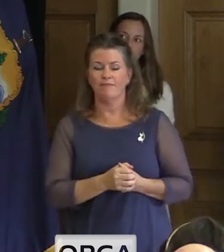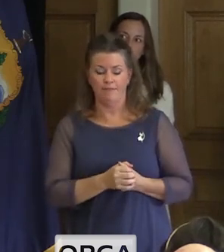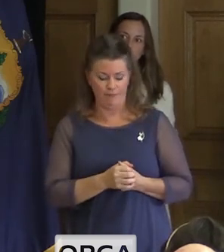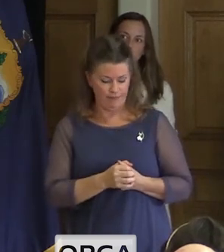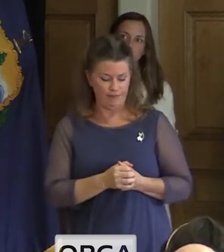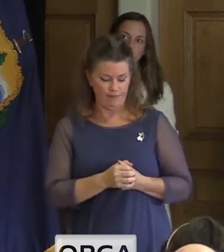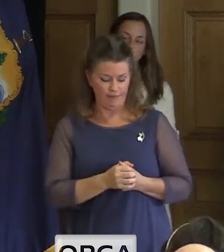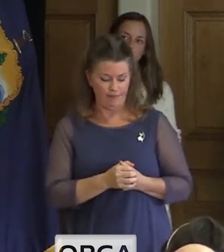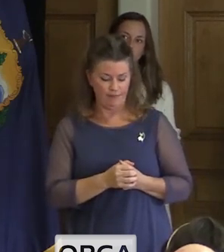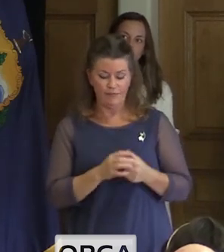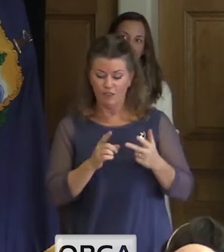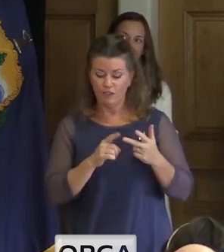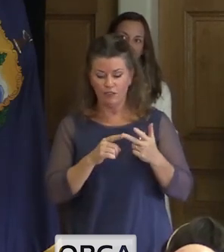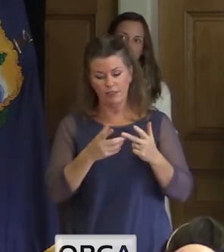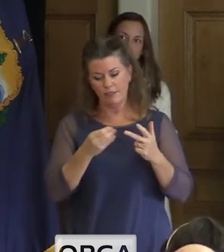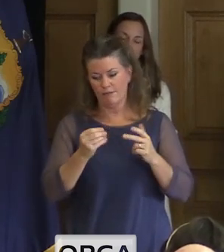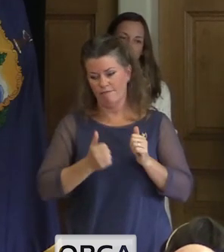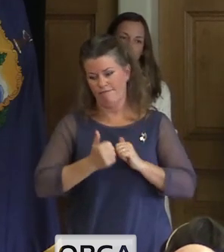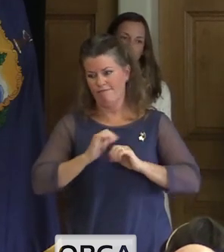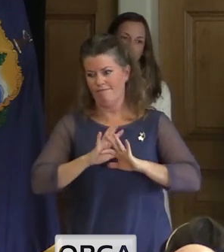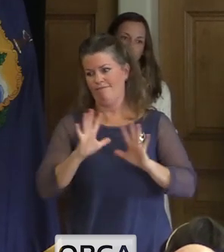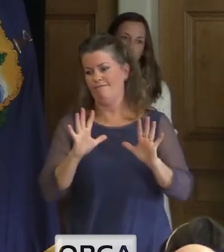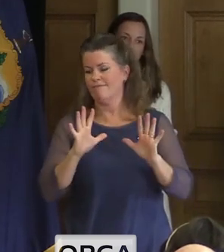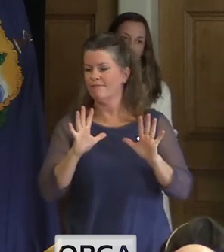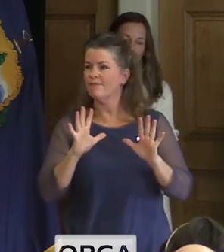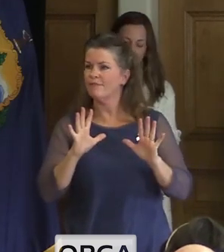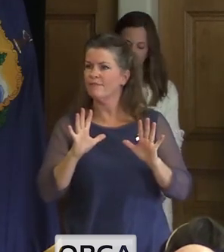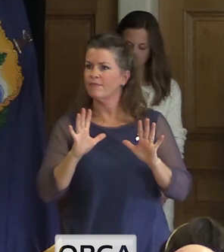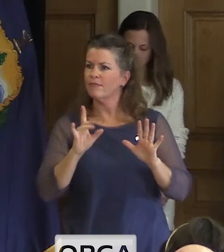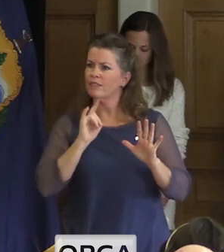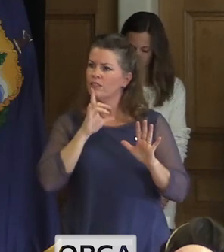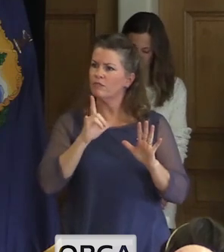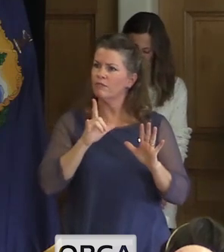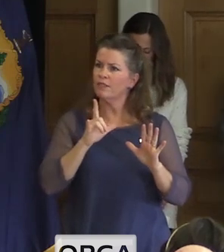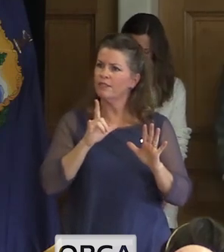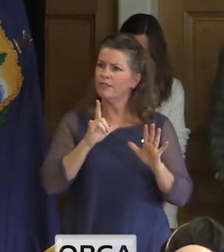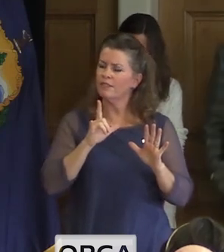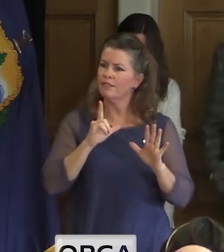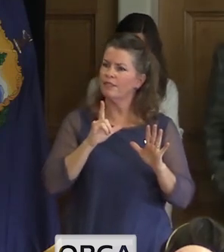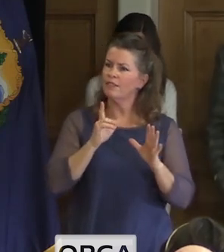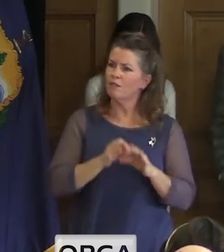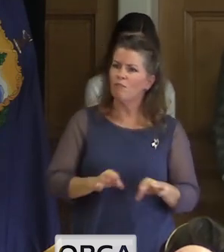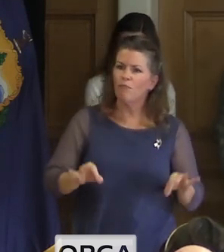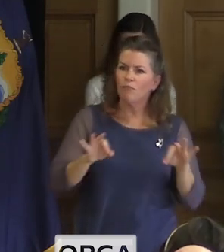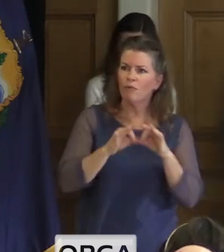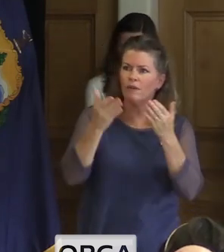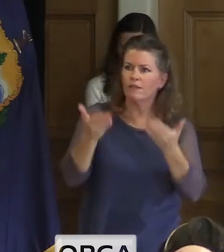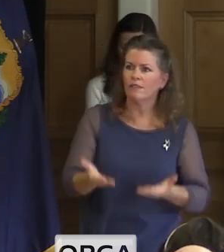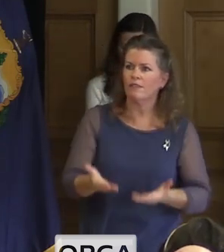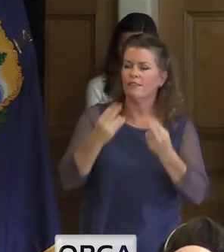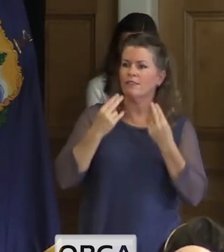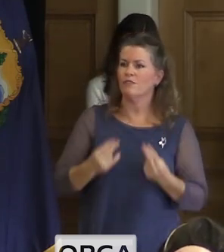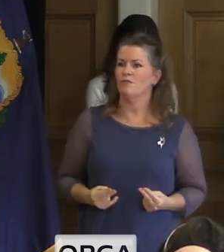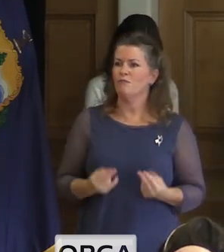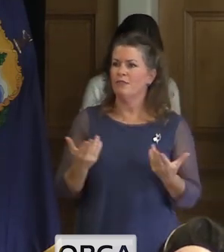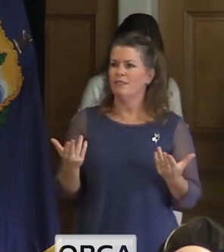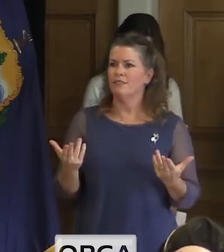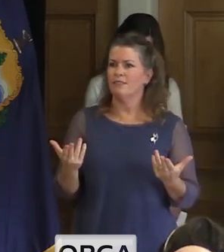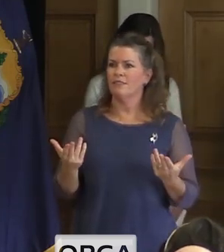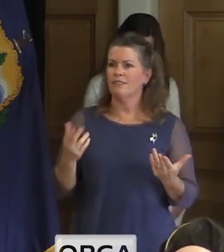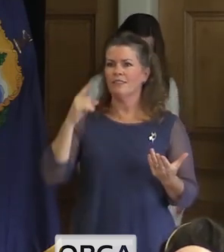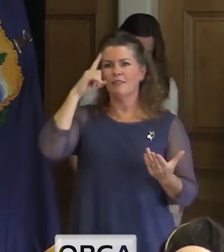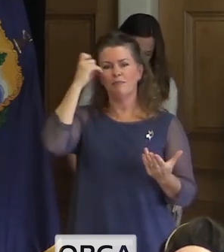Thirdly, obviously, it is morally imperative that we do these things because the future of the